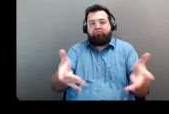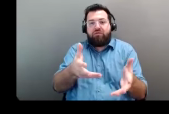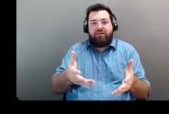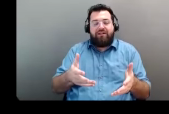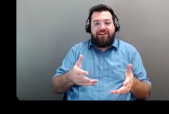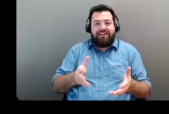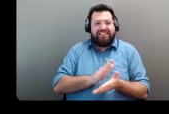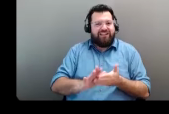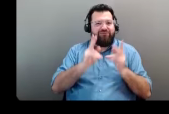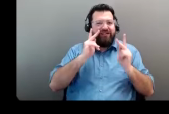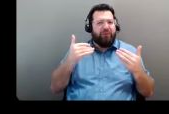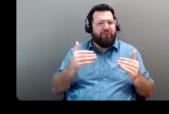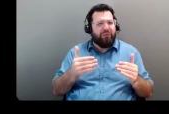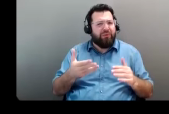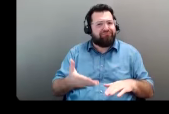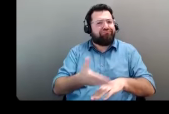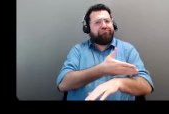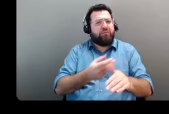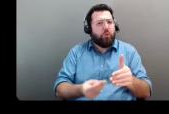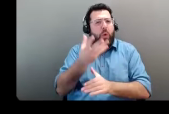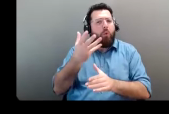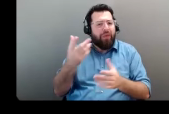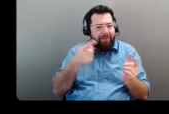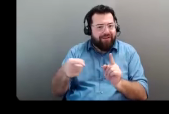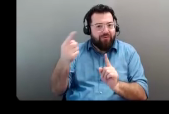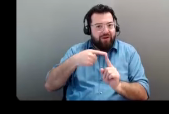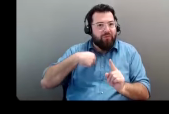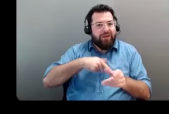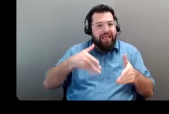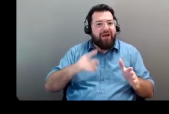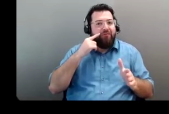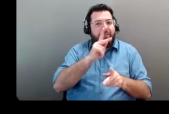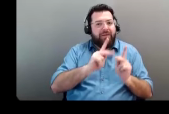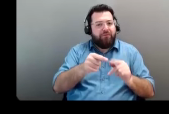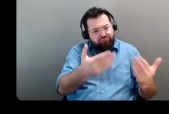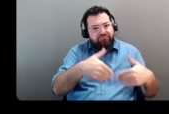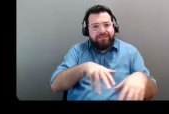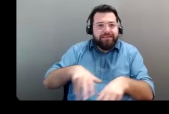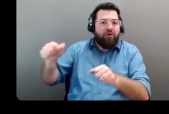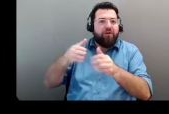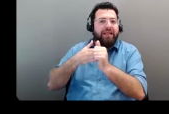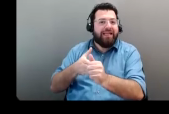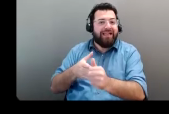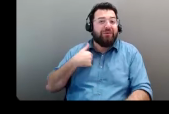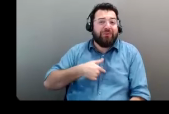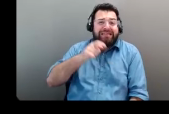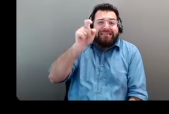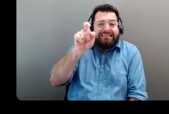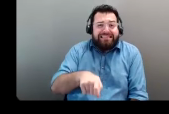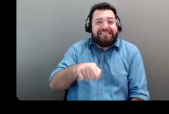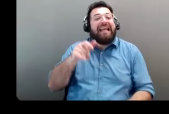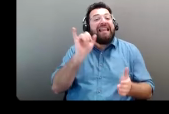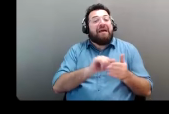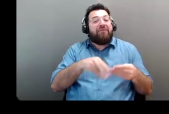happens when we let people step up and take lead, because we need that. We need people to actually do that. And that gives them